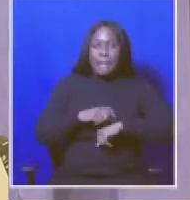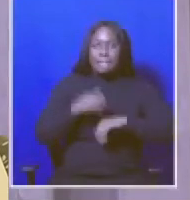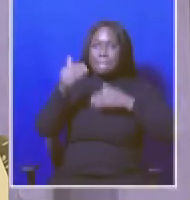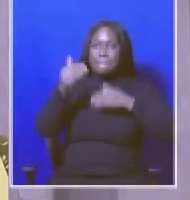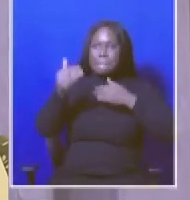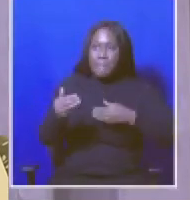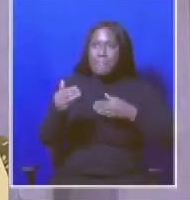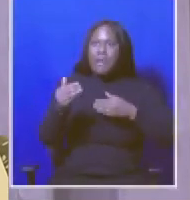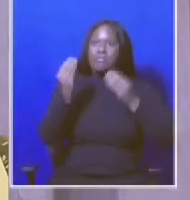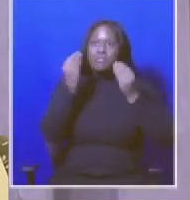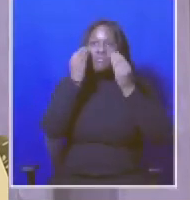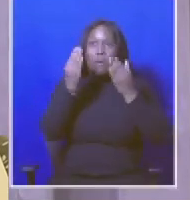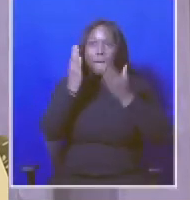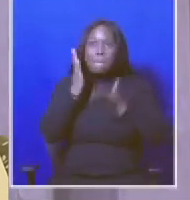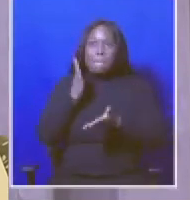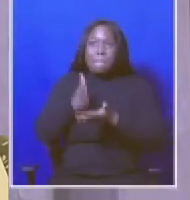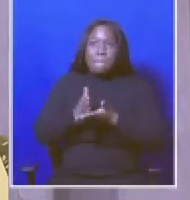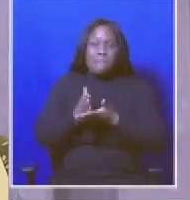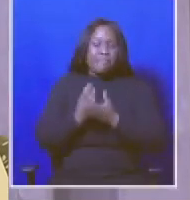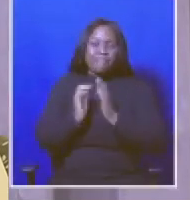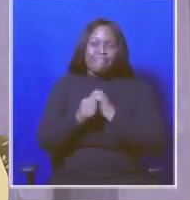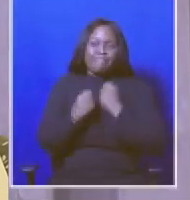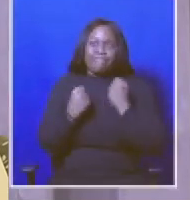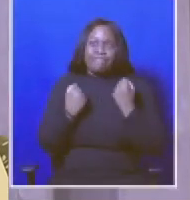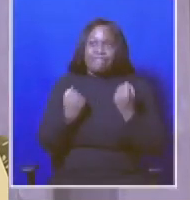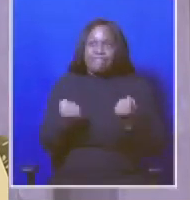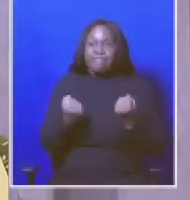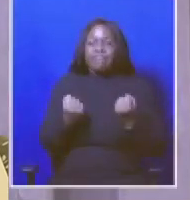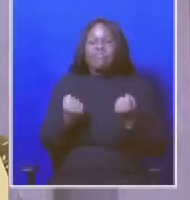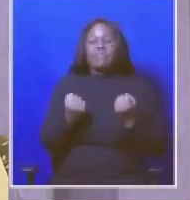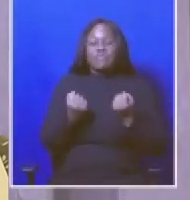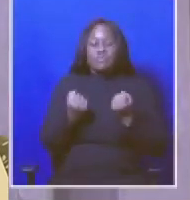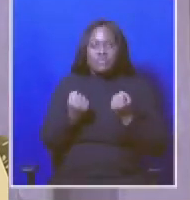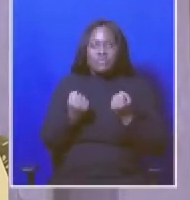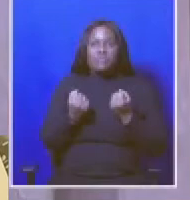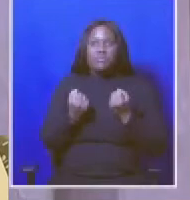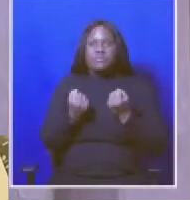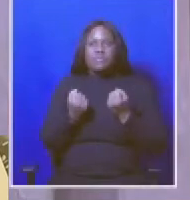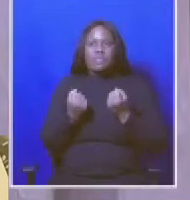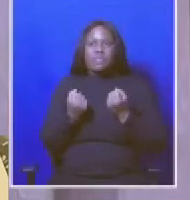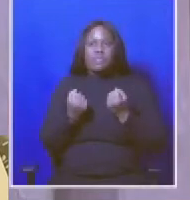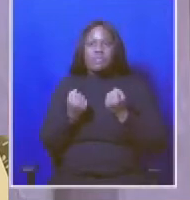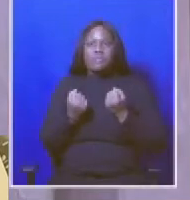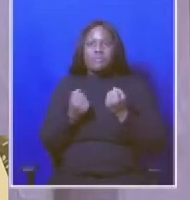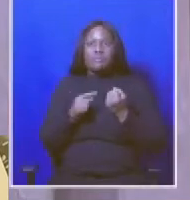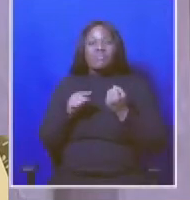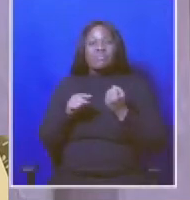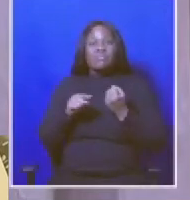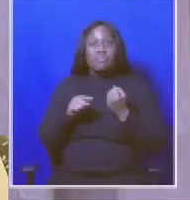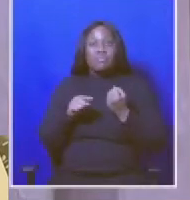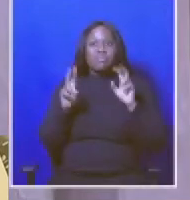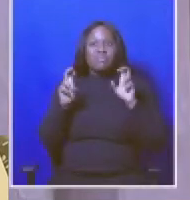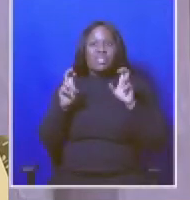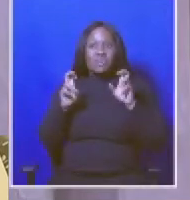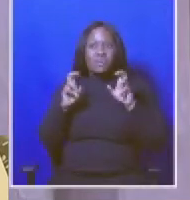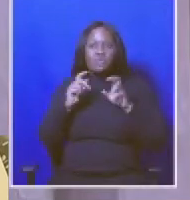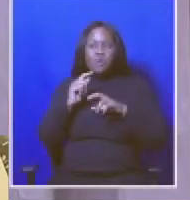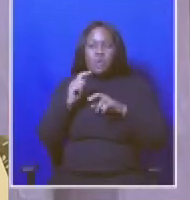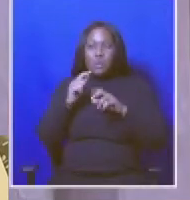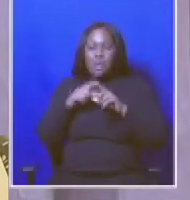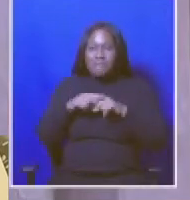able to complete the process of looking at this particular aspect,